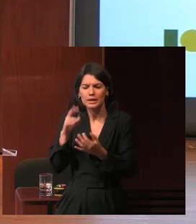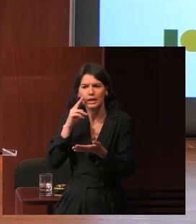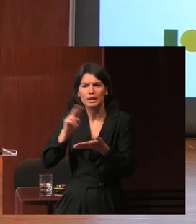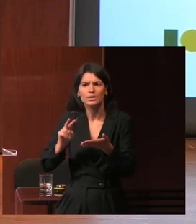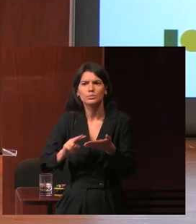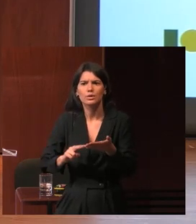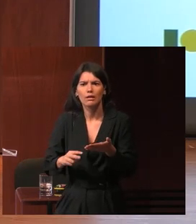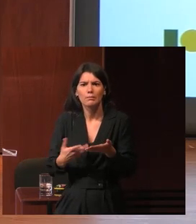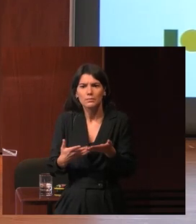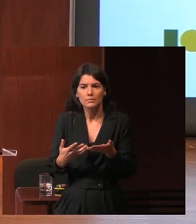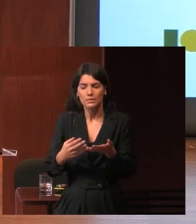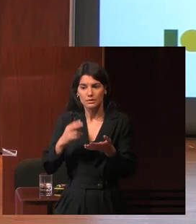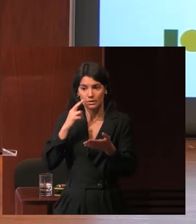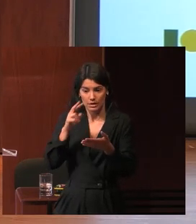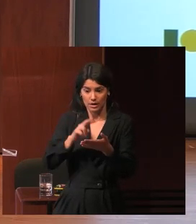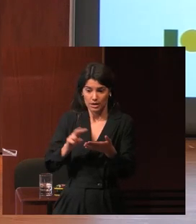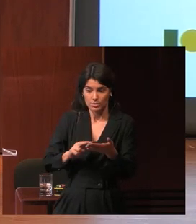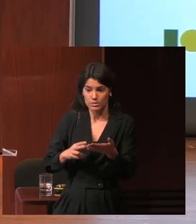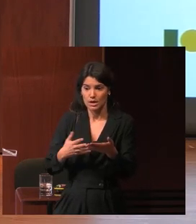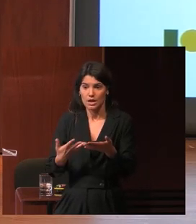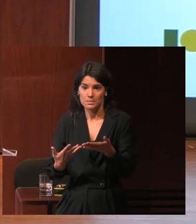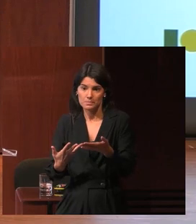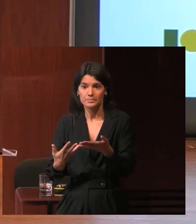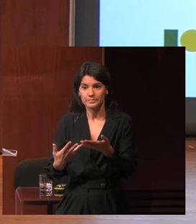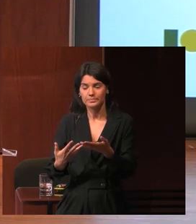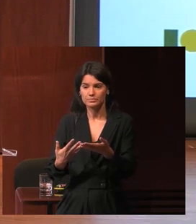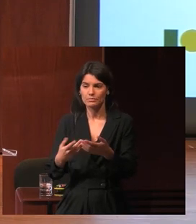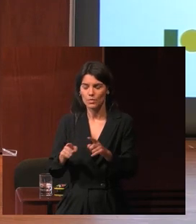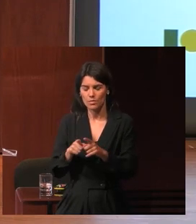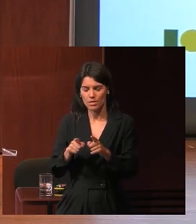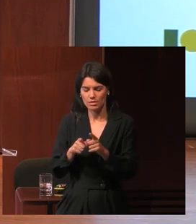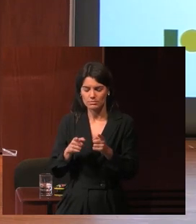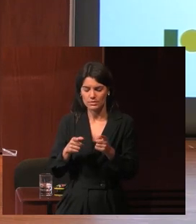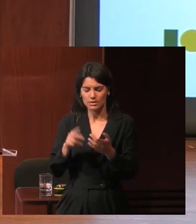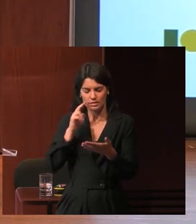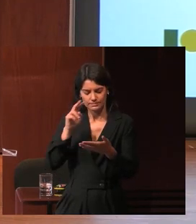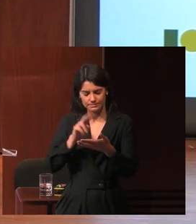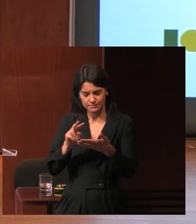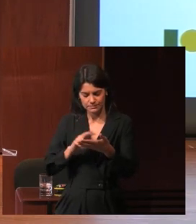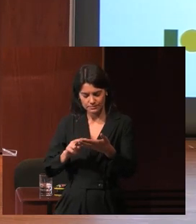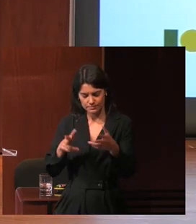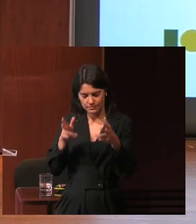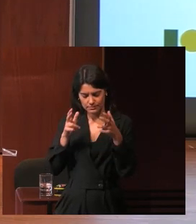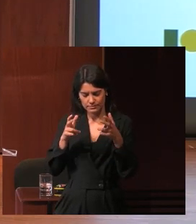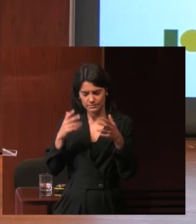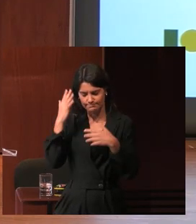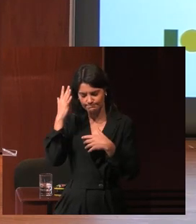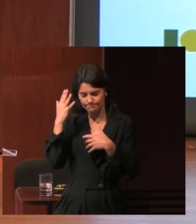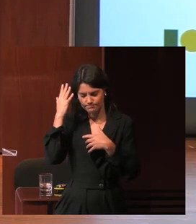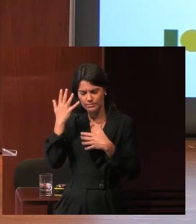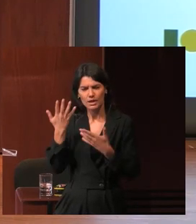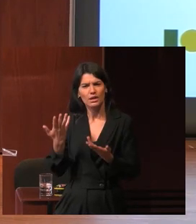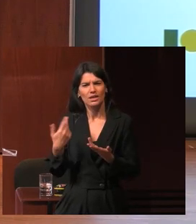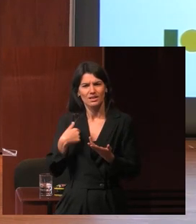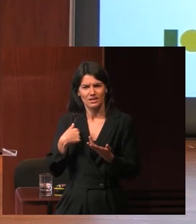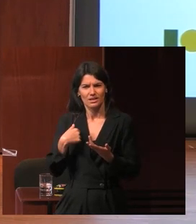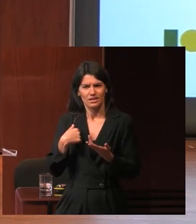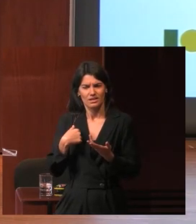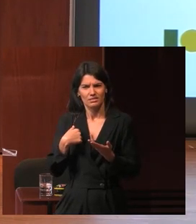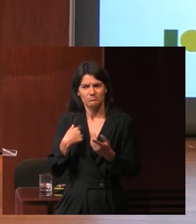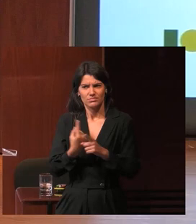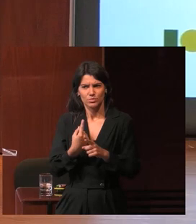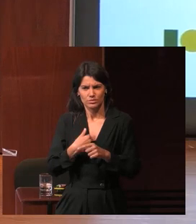concentration, reflection. We are giving up these attitudes that normally we